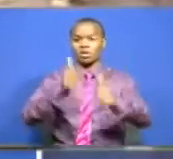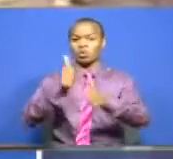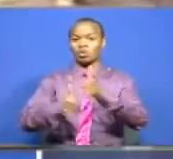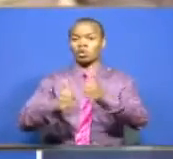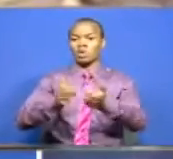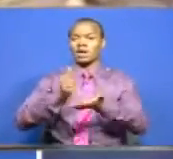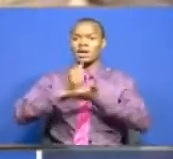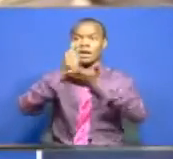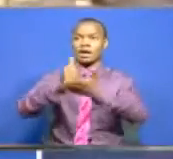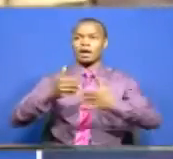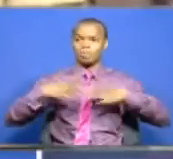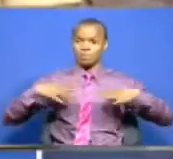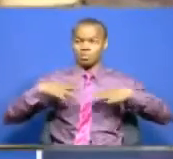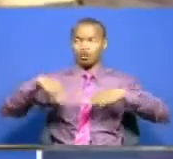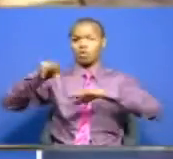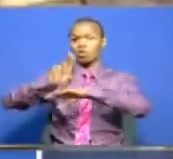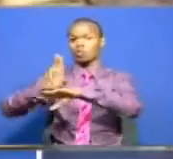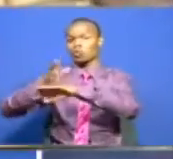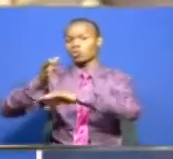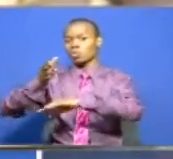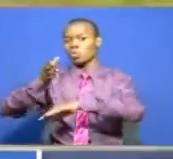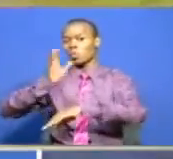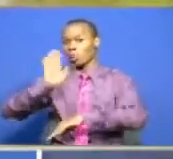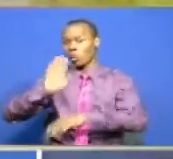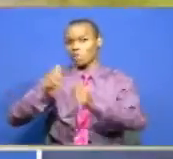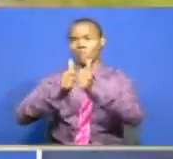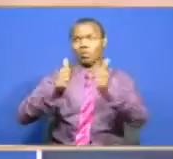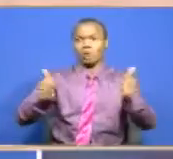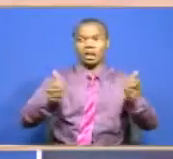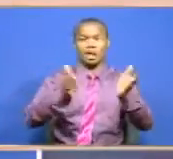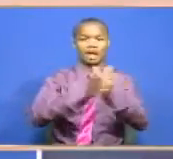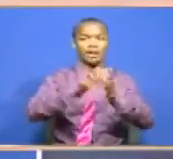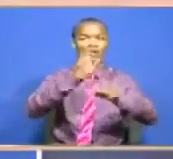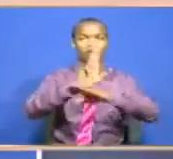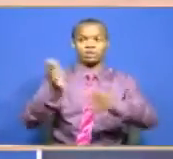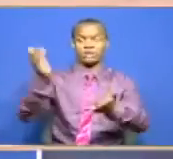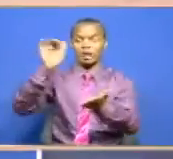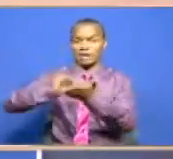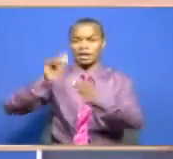populations to use water responsibly and recycle wastewater